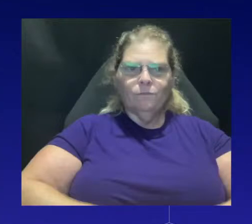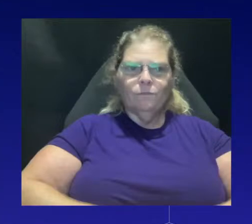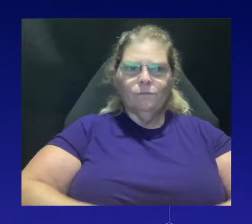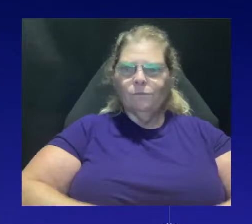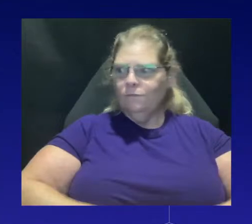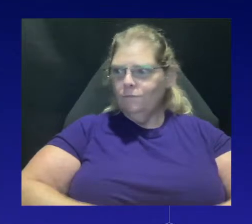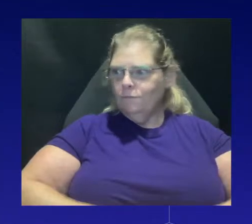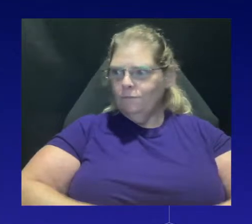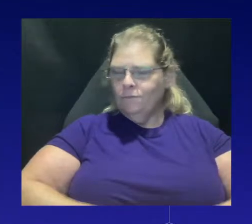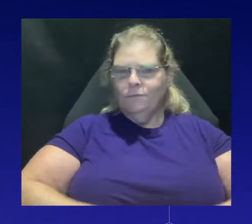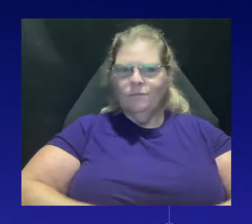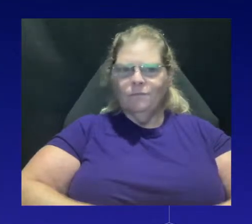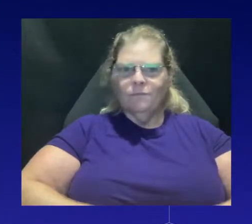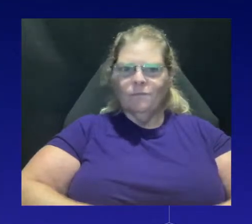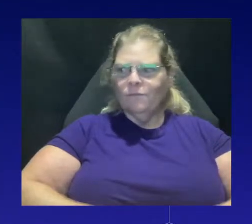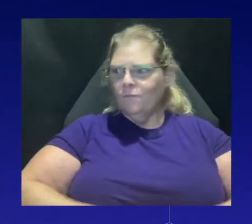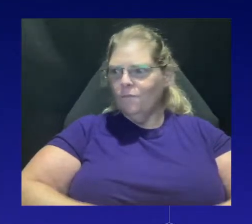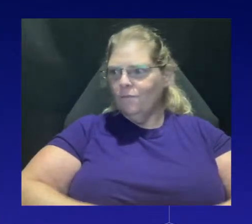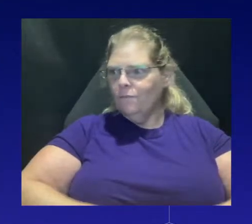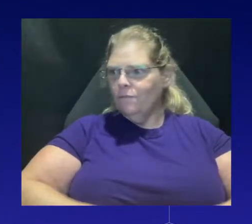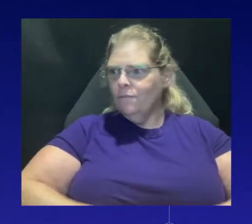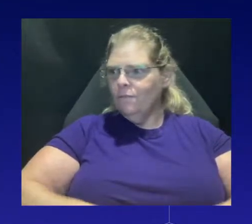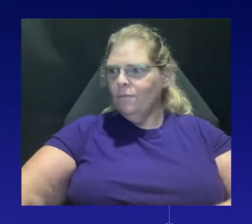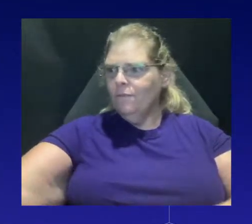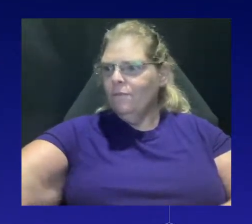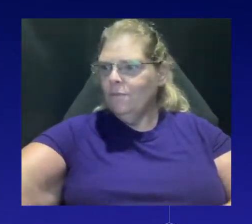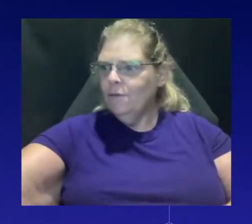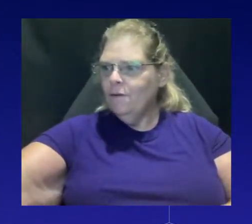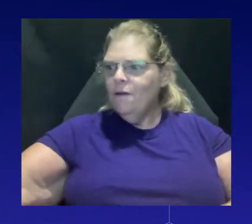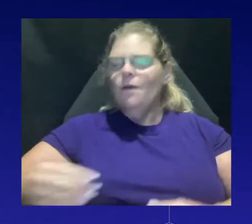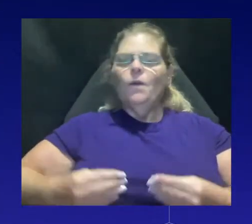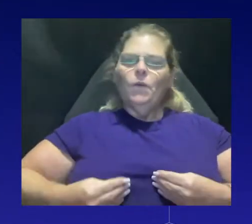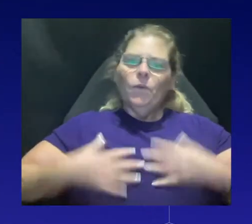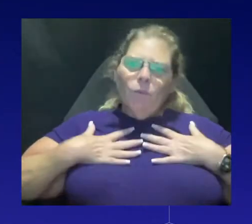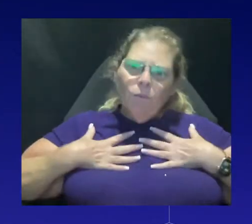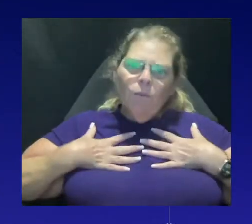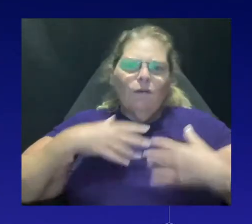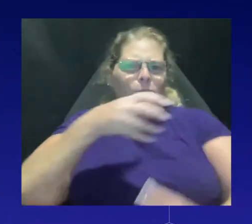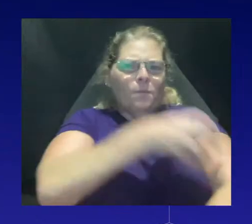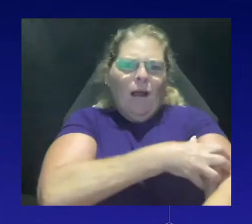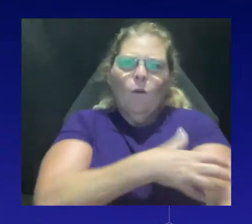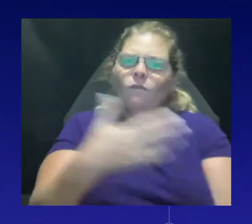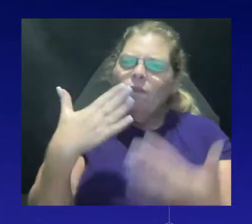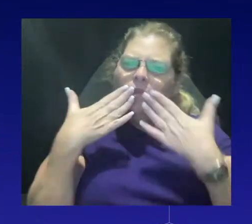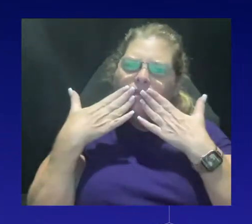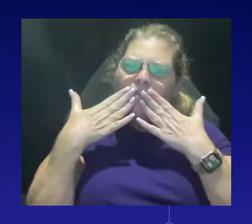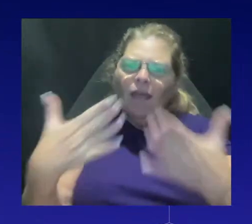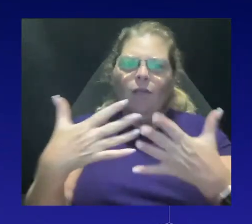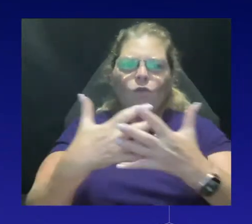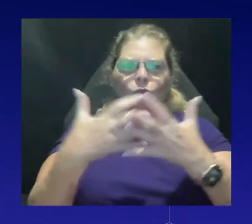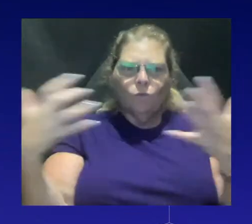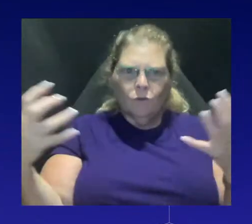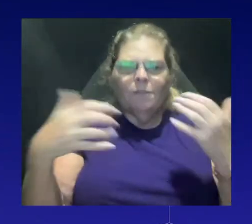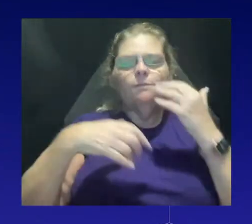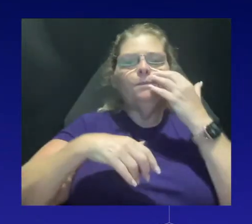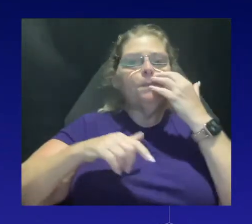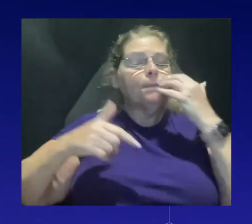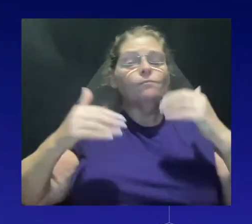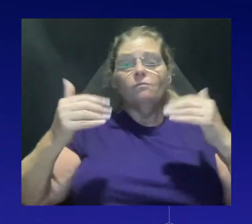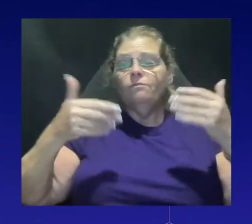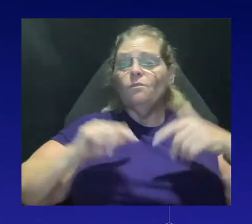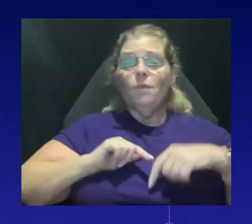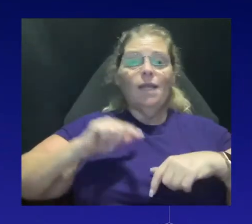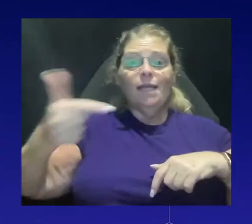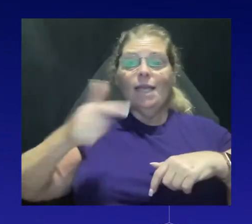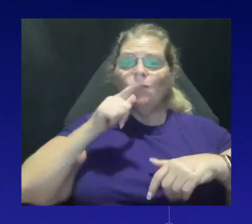That was such a powerful panel. Thank you. Thank you. So to speak with us next about access to care